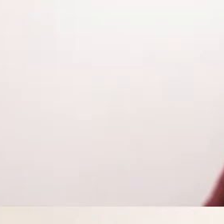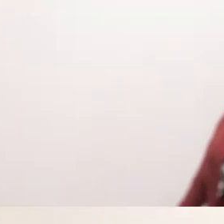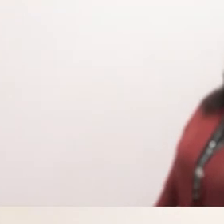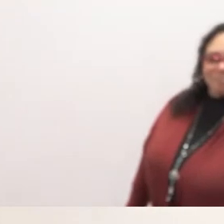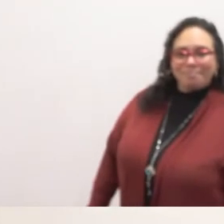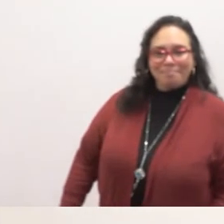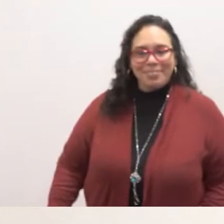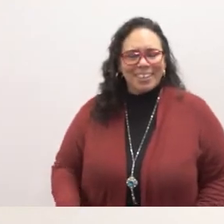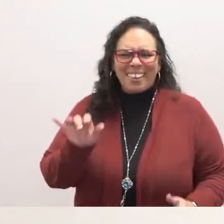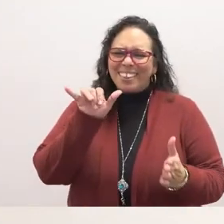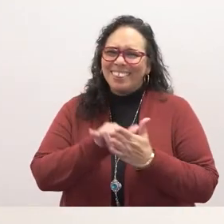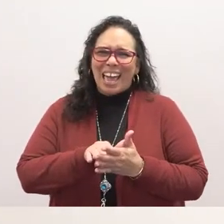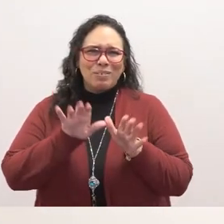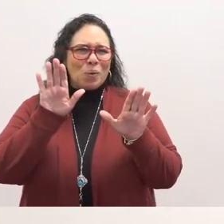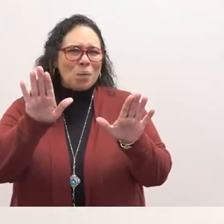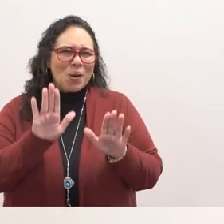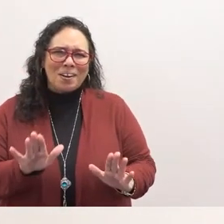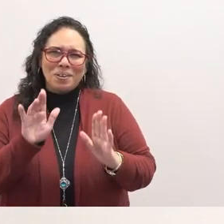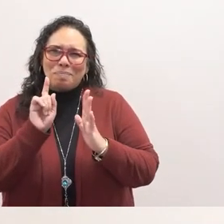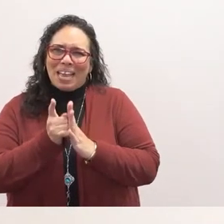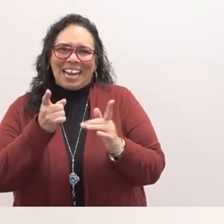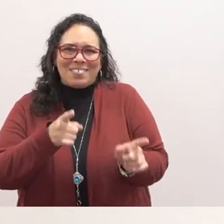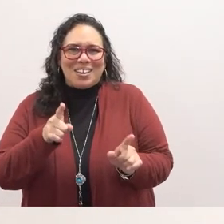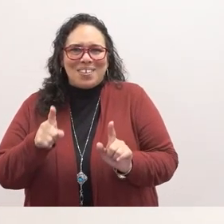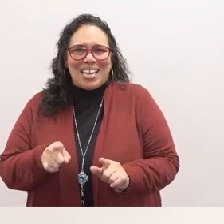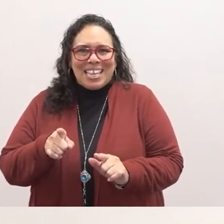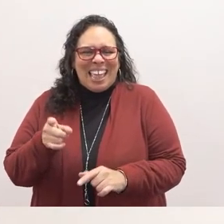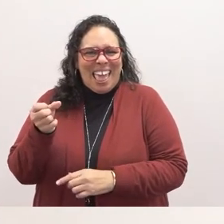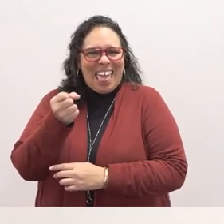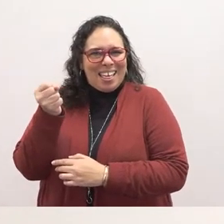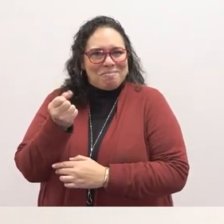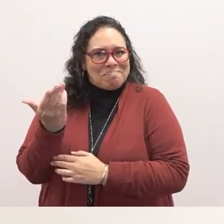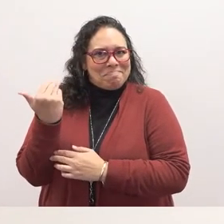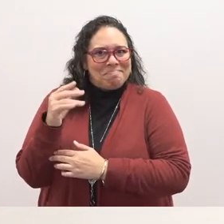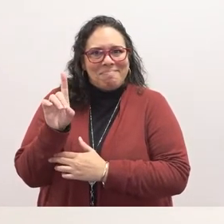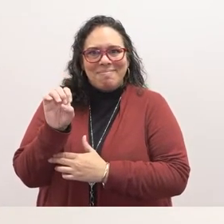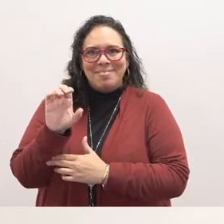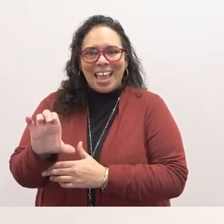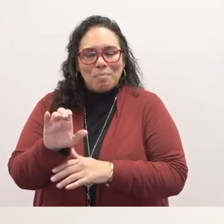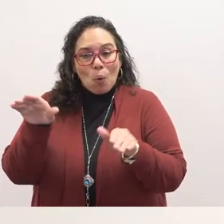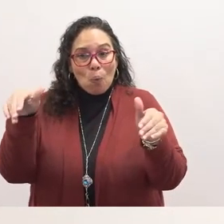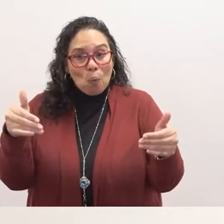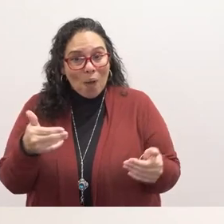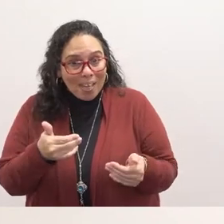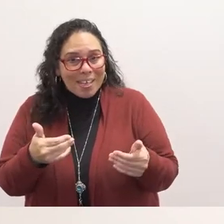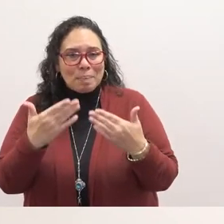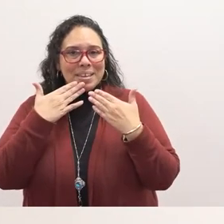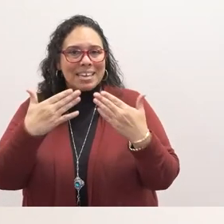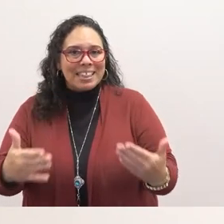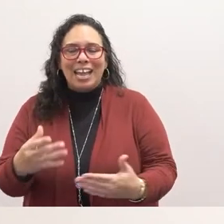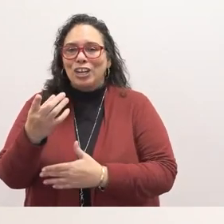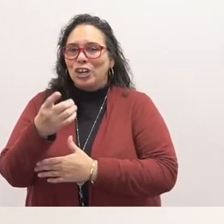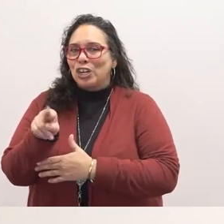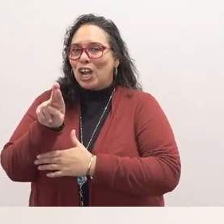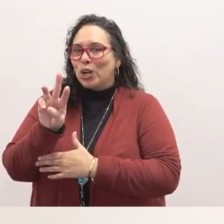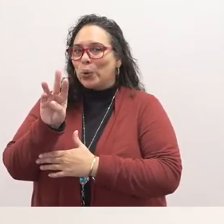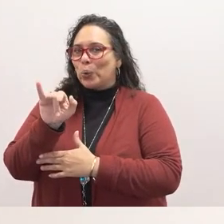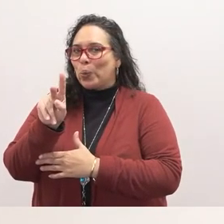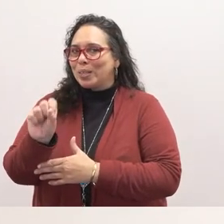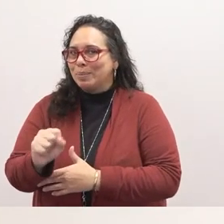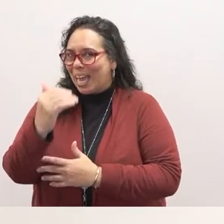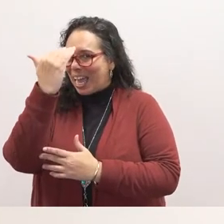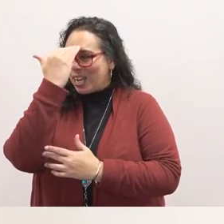Well, that was a wonderful minute of an event that you held in December, and so welcome, and we want to thank you. And Dr. Williams, I know you have some things to